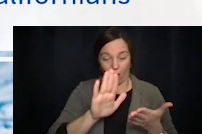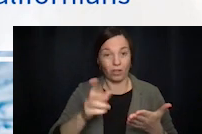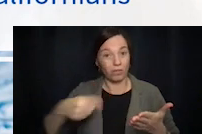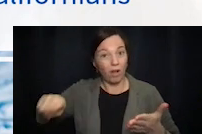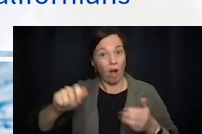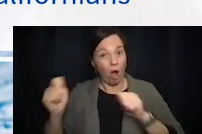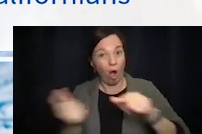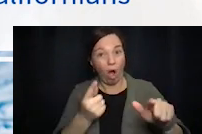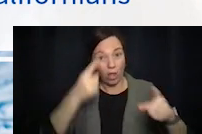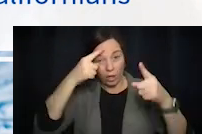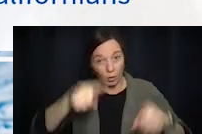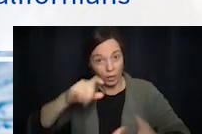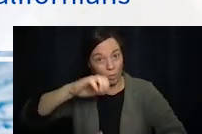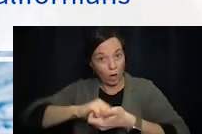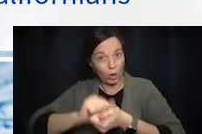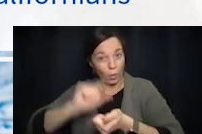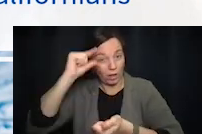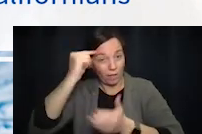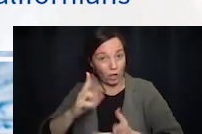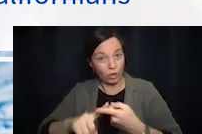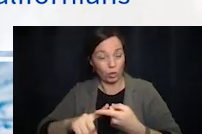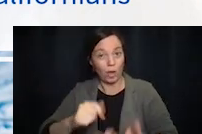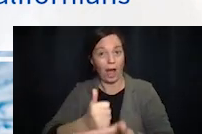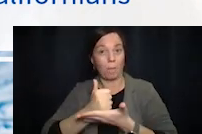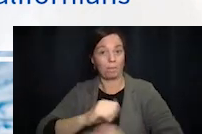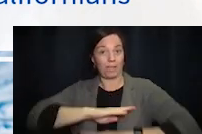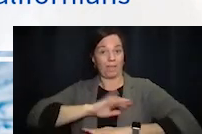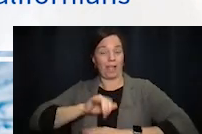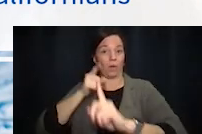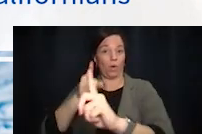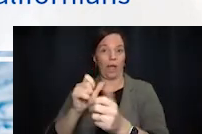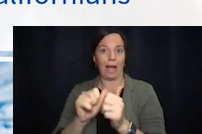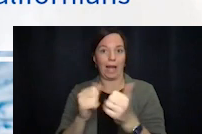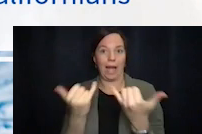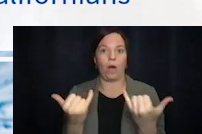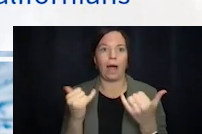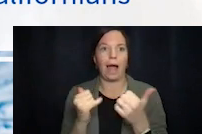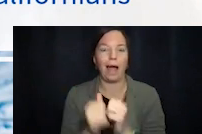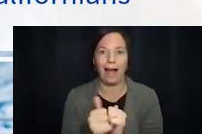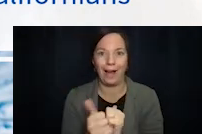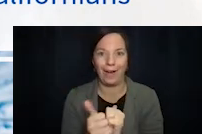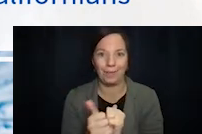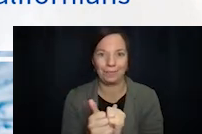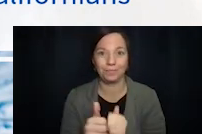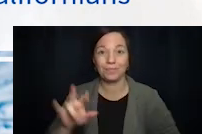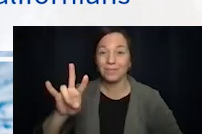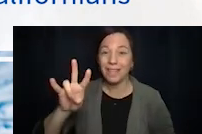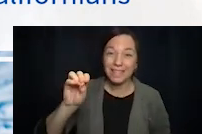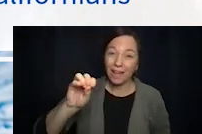partner with the governor in helping to meet these goals. Now we just have to figure out, how do we get there? How do we get to